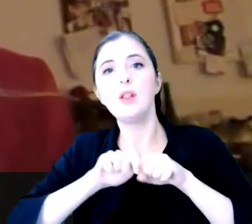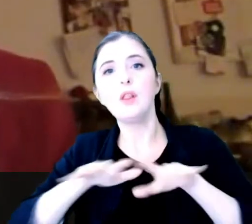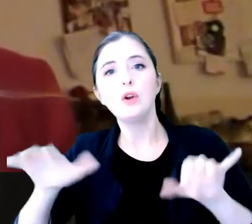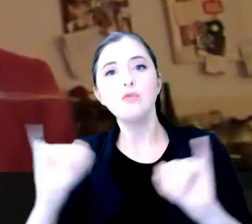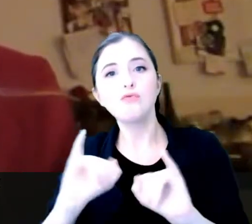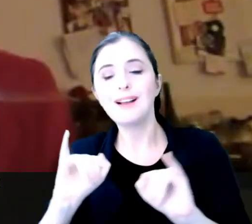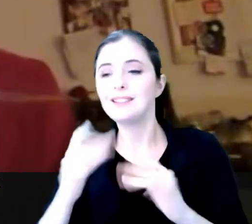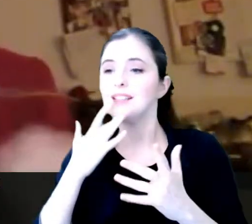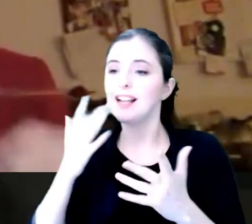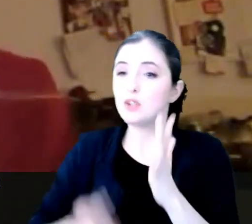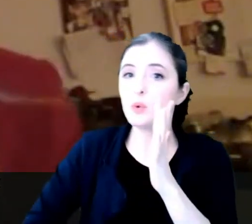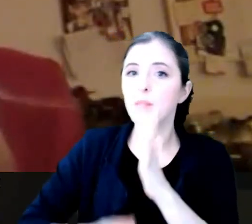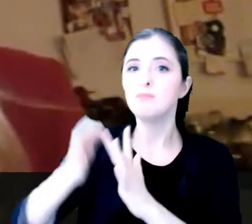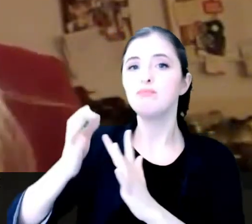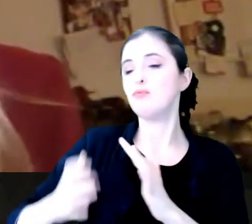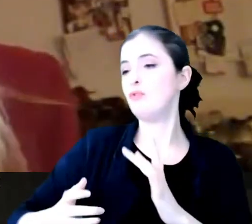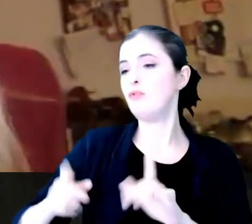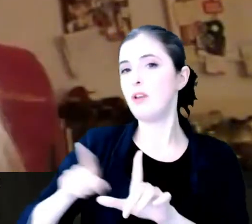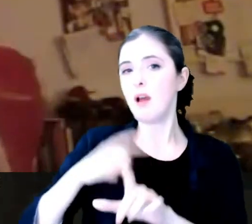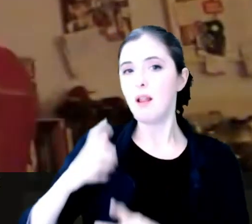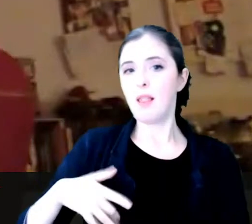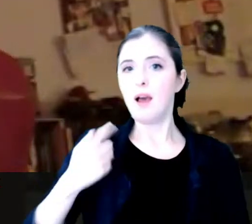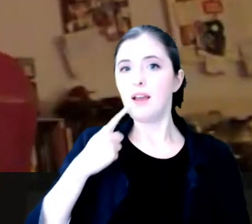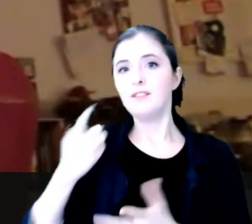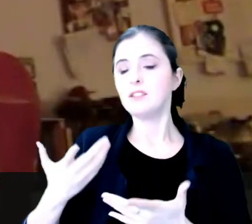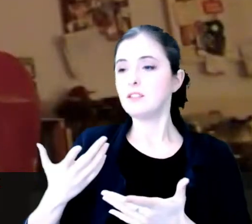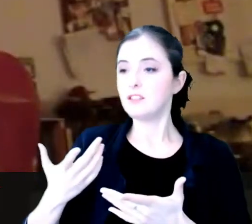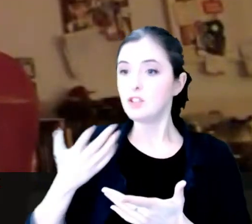that are really, really thriving in the future.